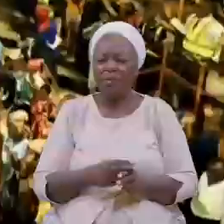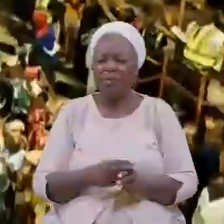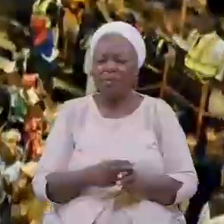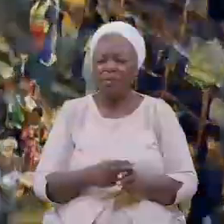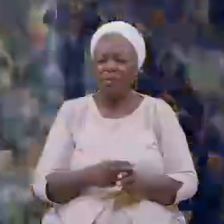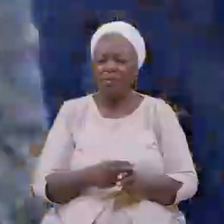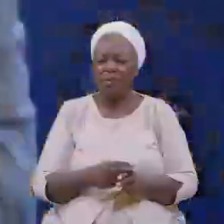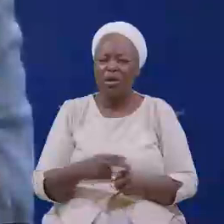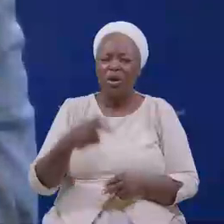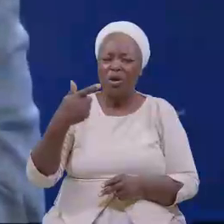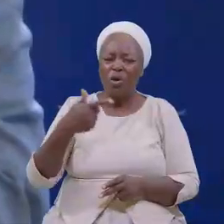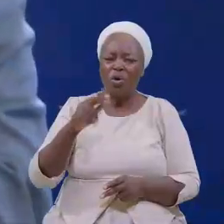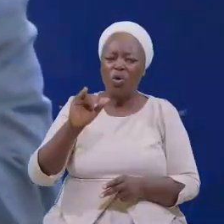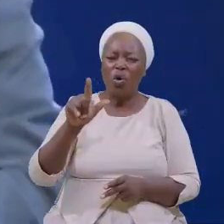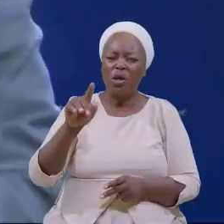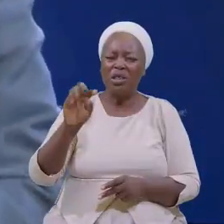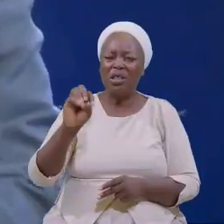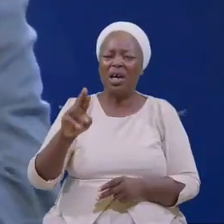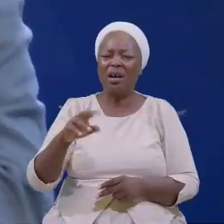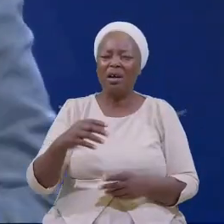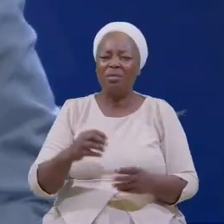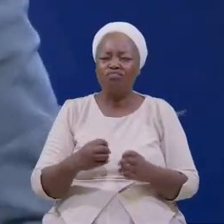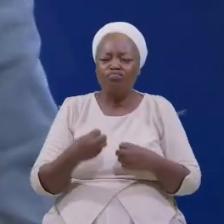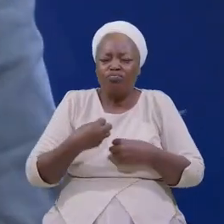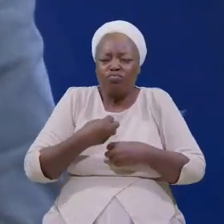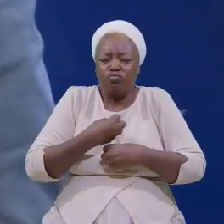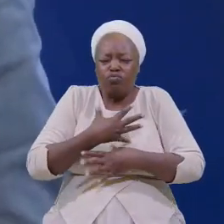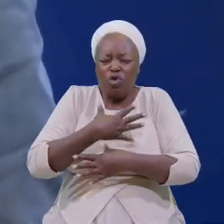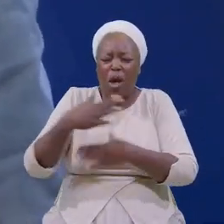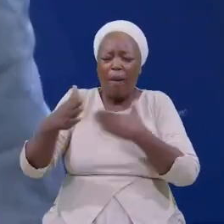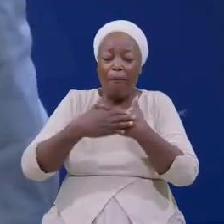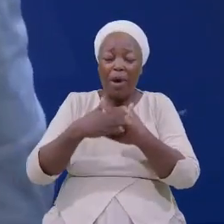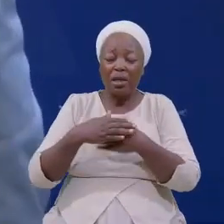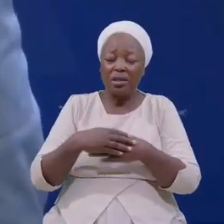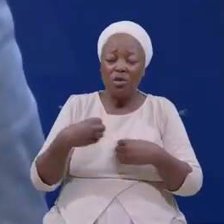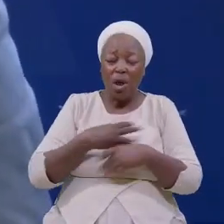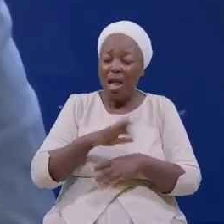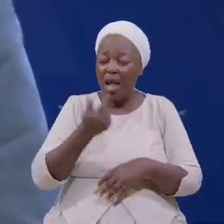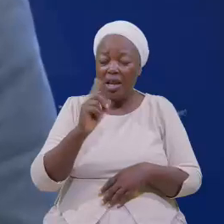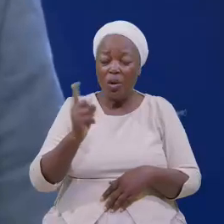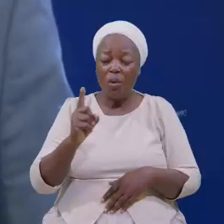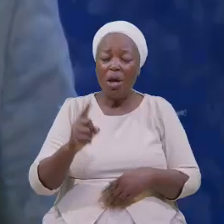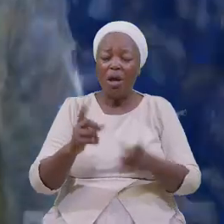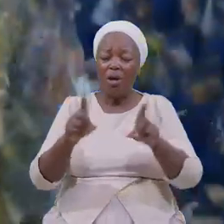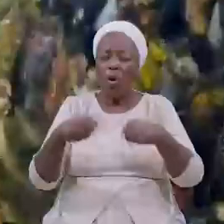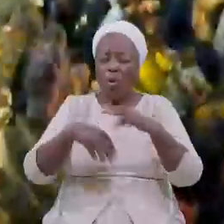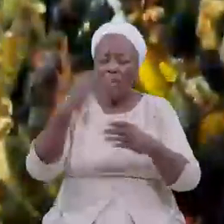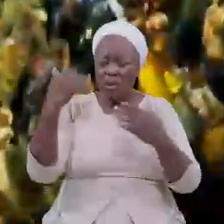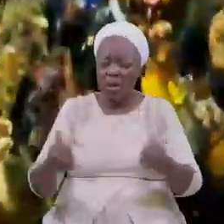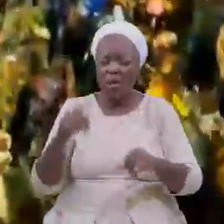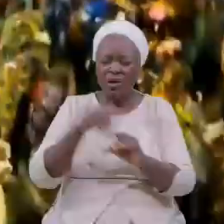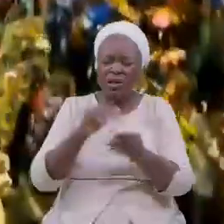Goiter, hunchback, swelling anywhere, get out now in Jesus'